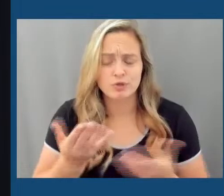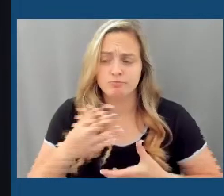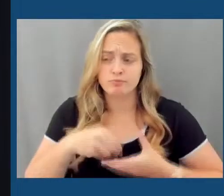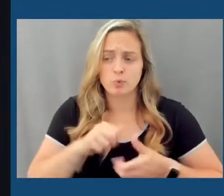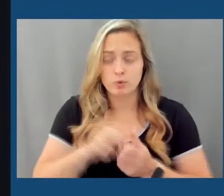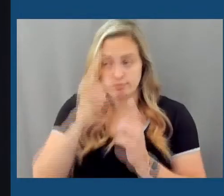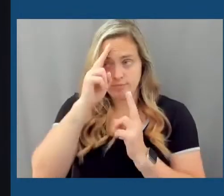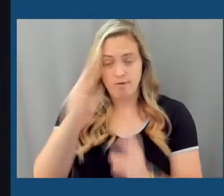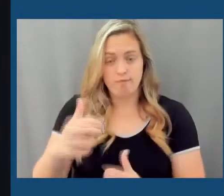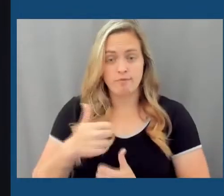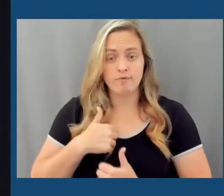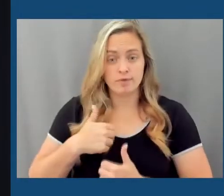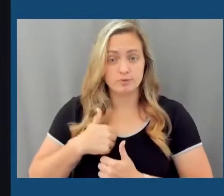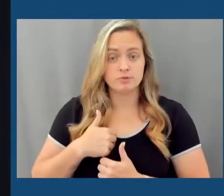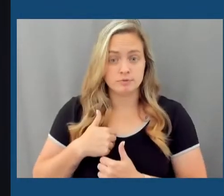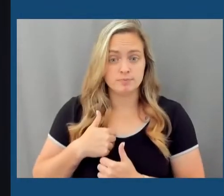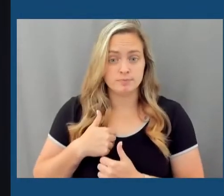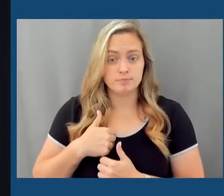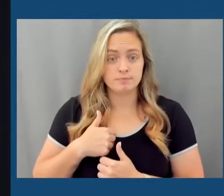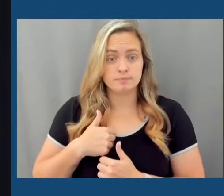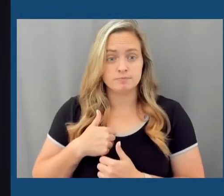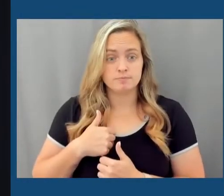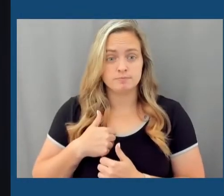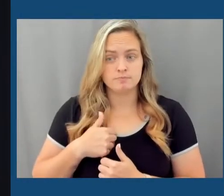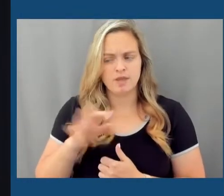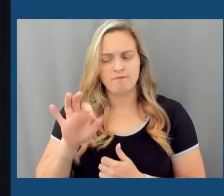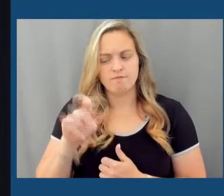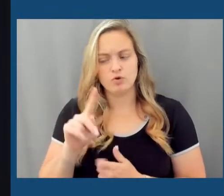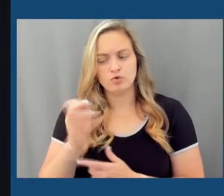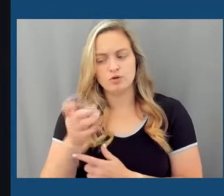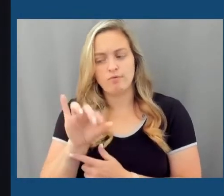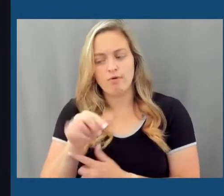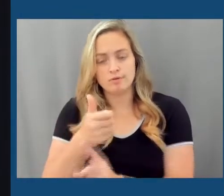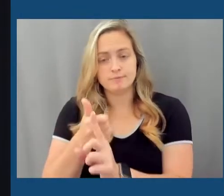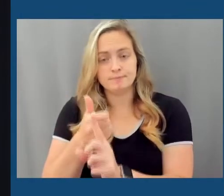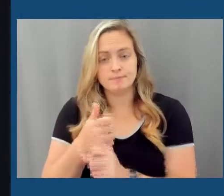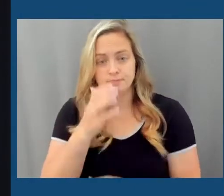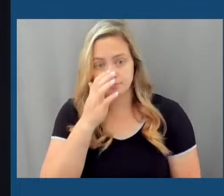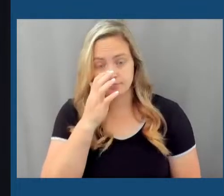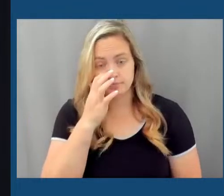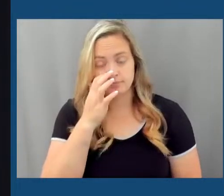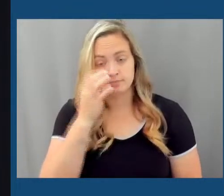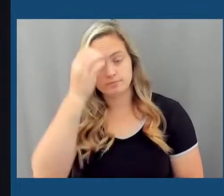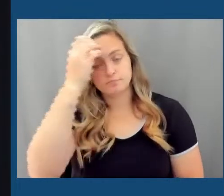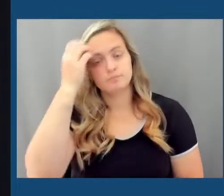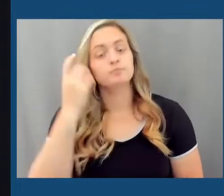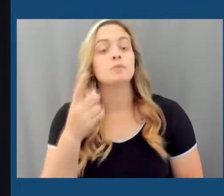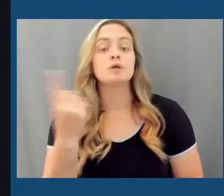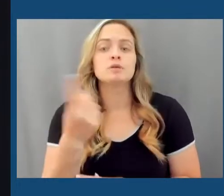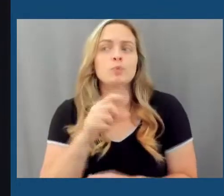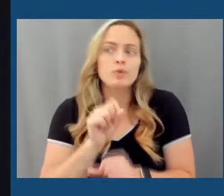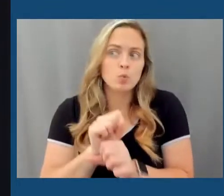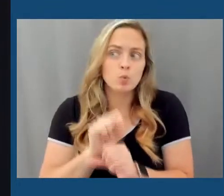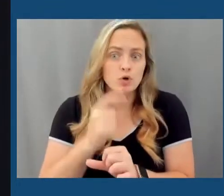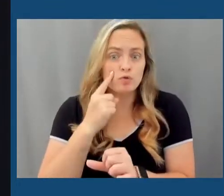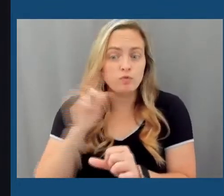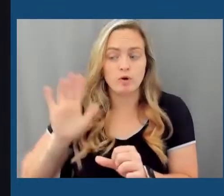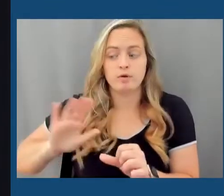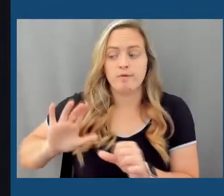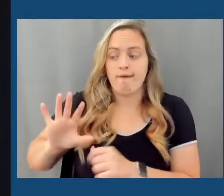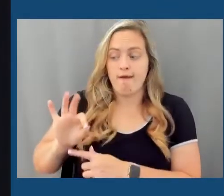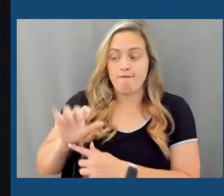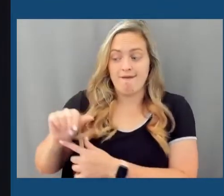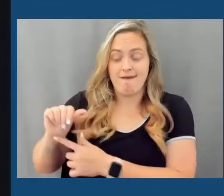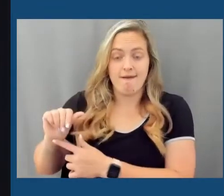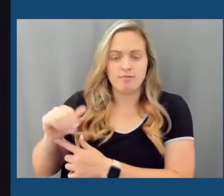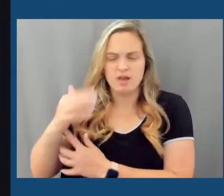our veterans and certainly Frederick Douglass himself. As someone who once worked for the FAA, I know